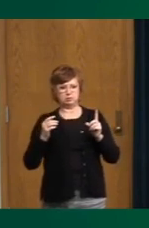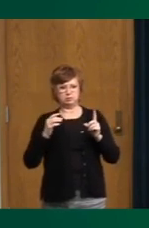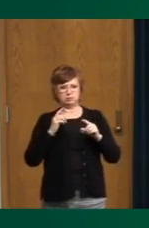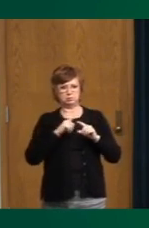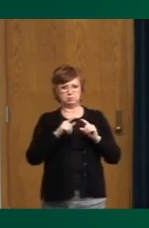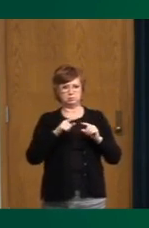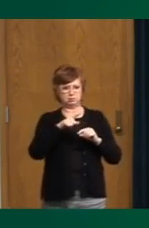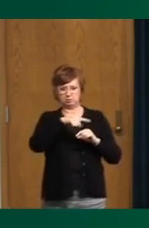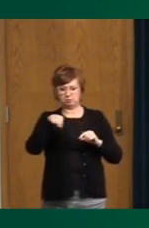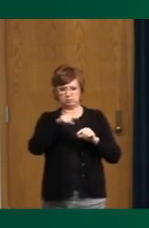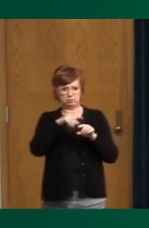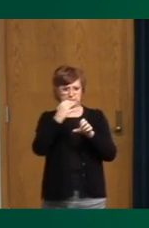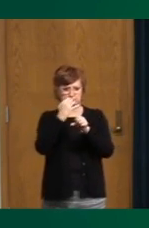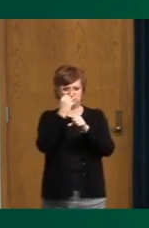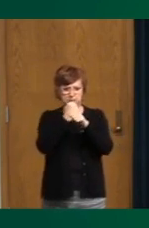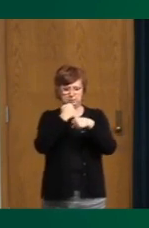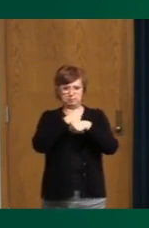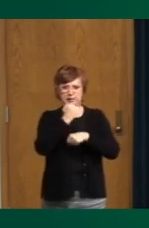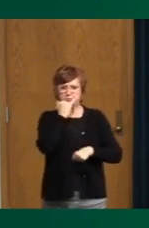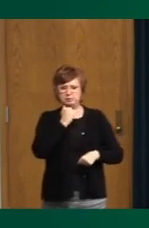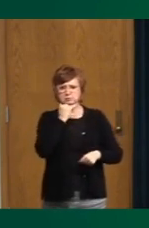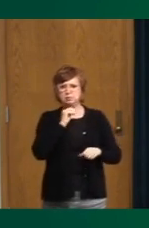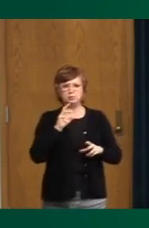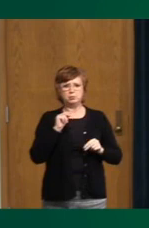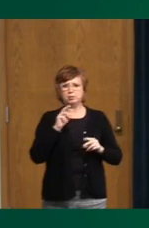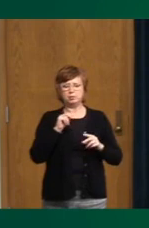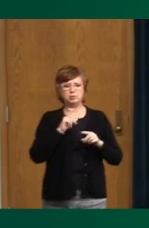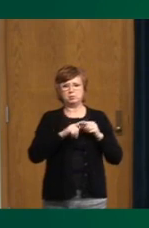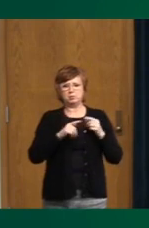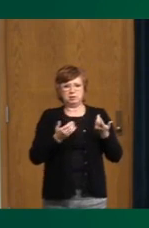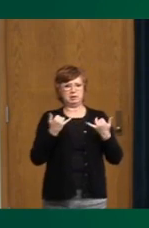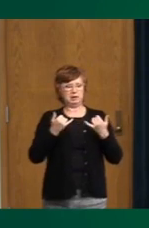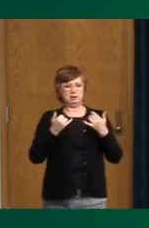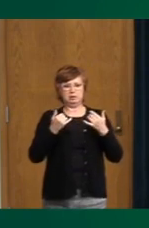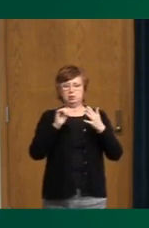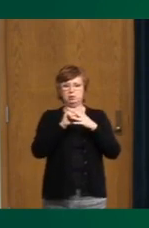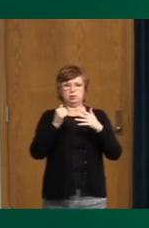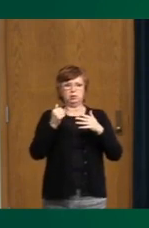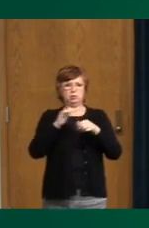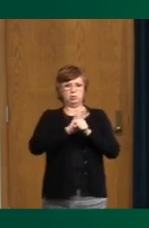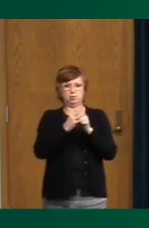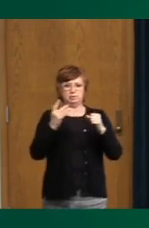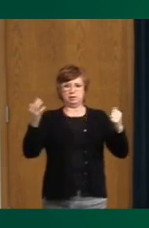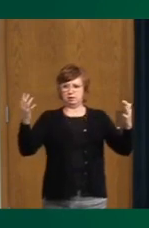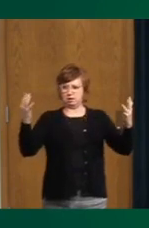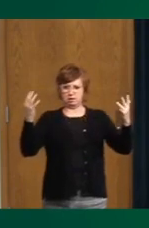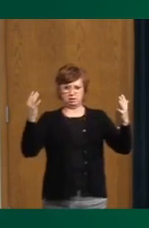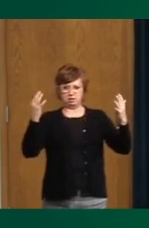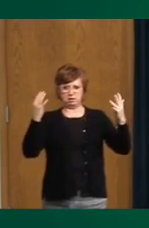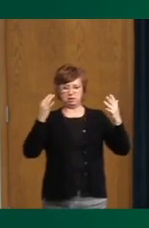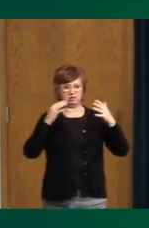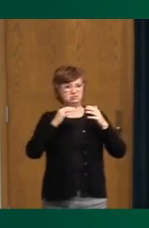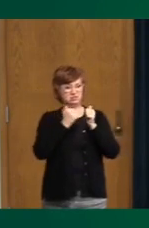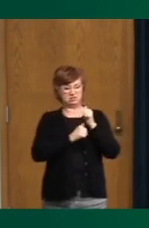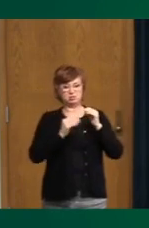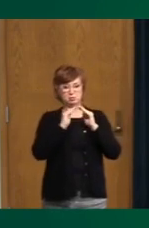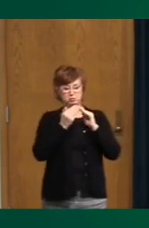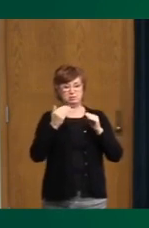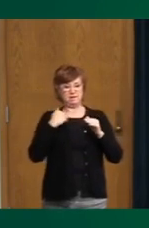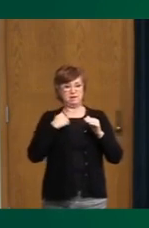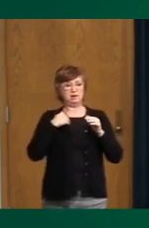much greater, now that there is more COVID present in our communities. And this is what we are trying to